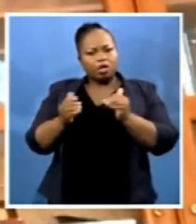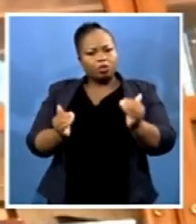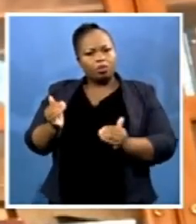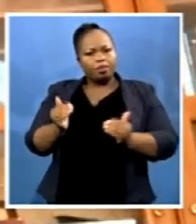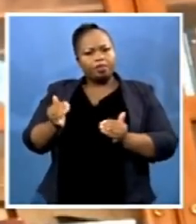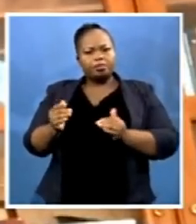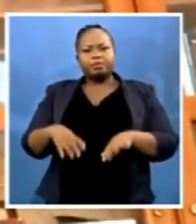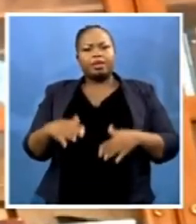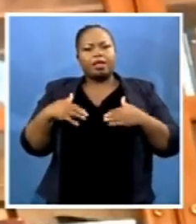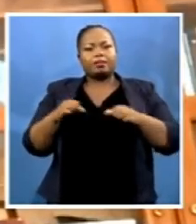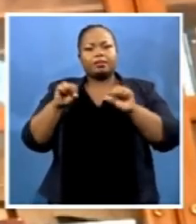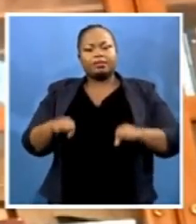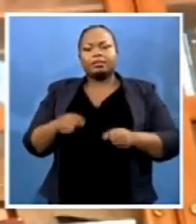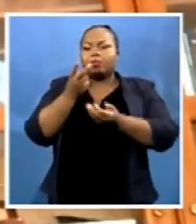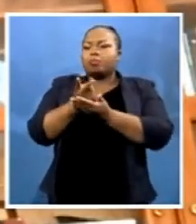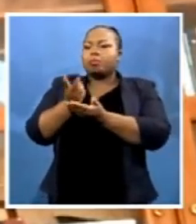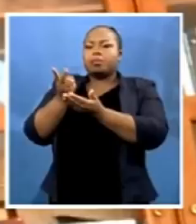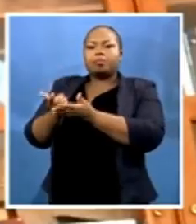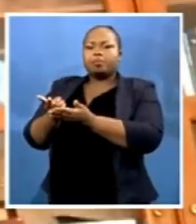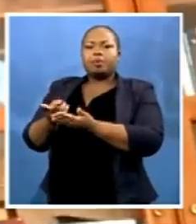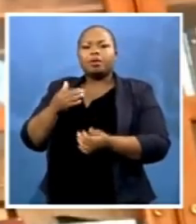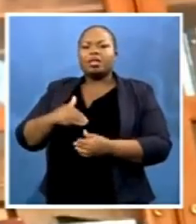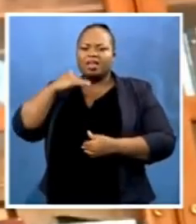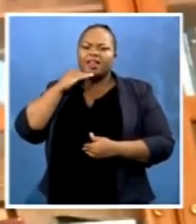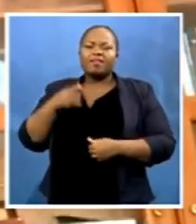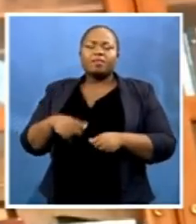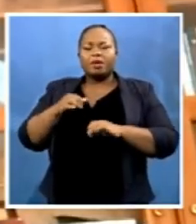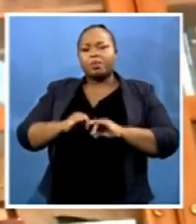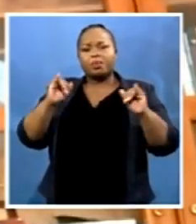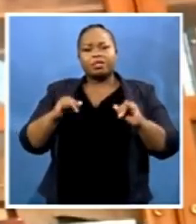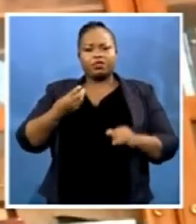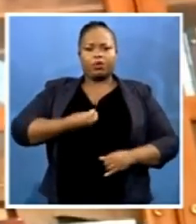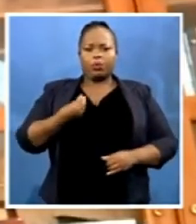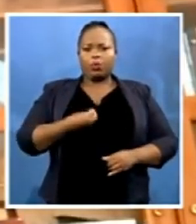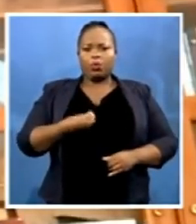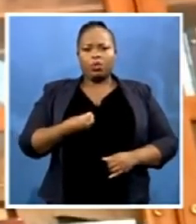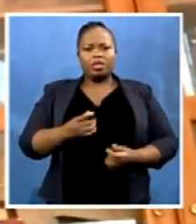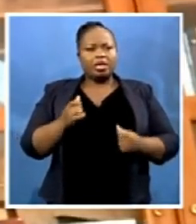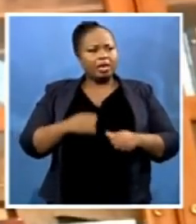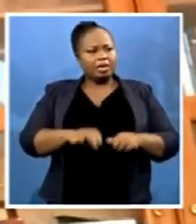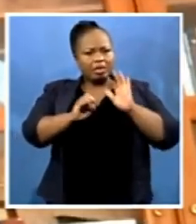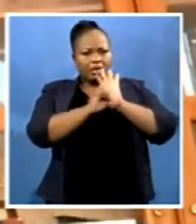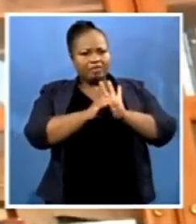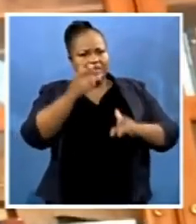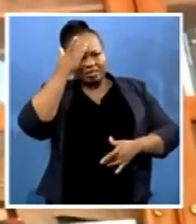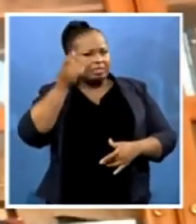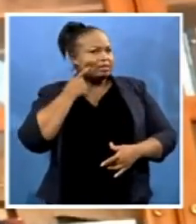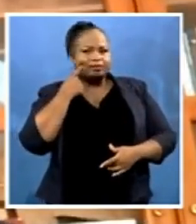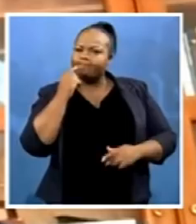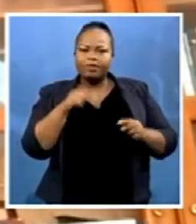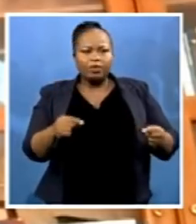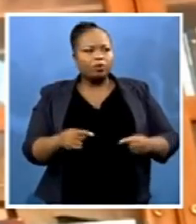asymptomatic, particularly the younger people, and so it's important for us to always have a sense of the prevalence of the infection